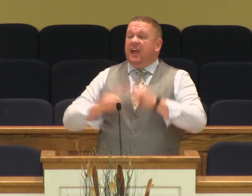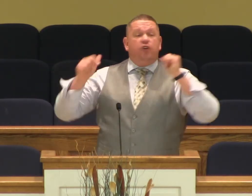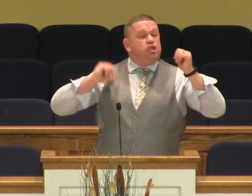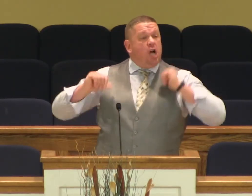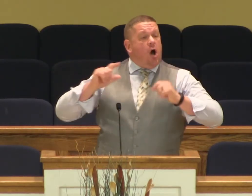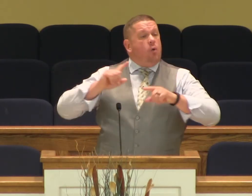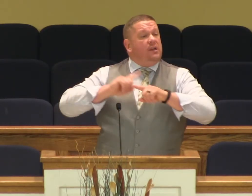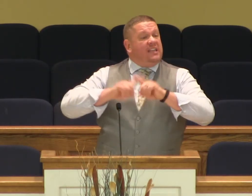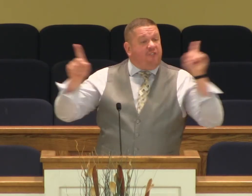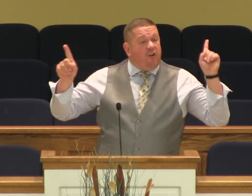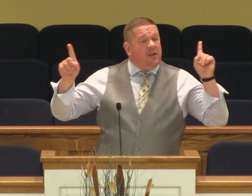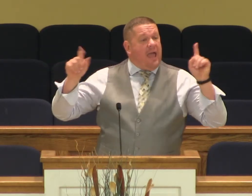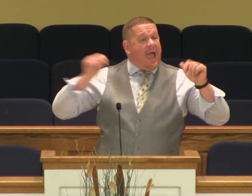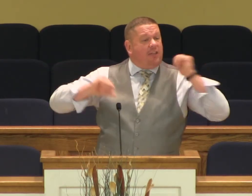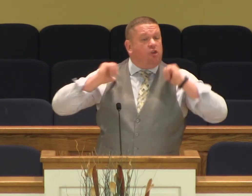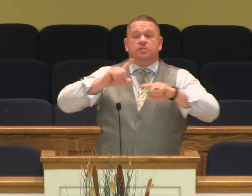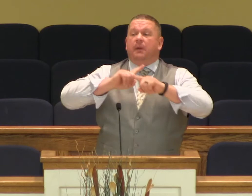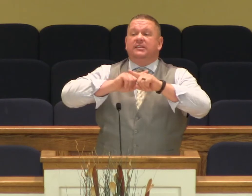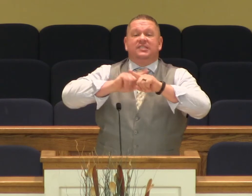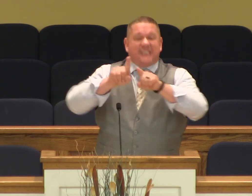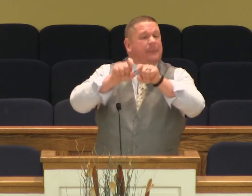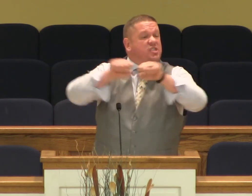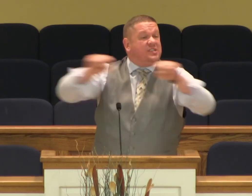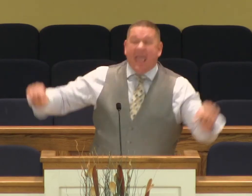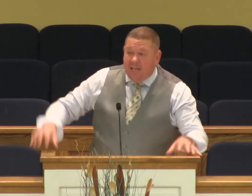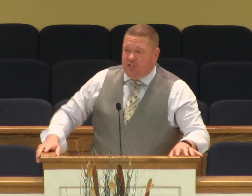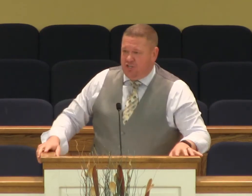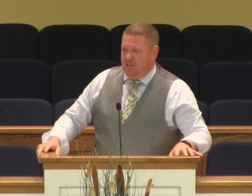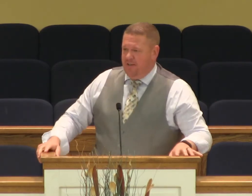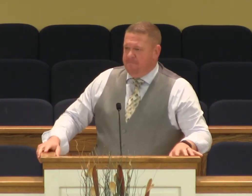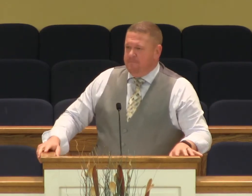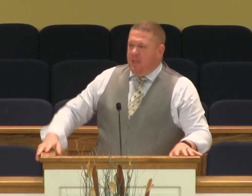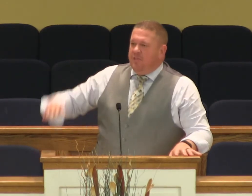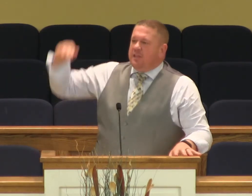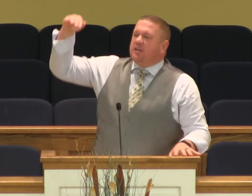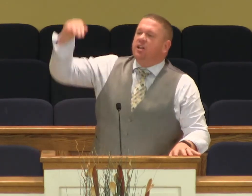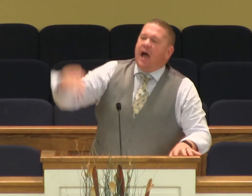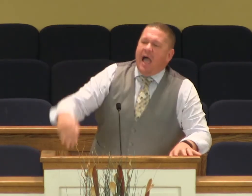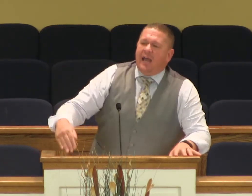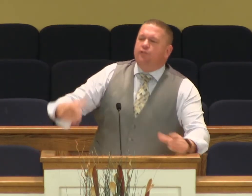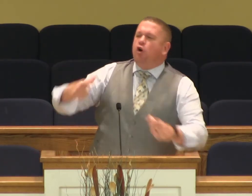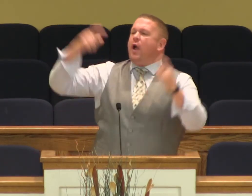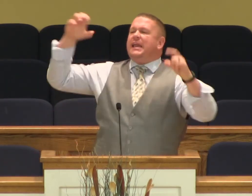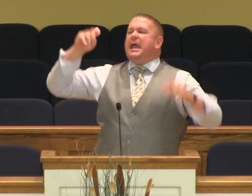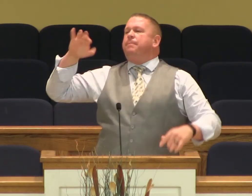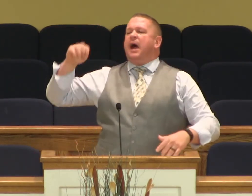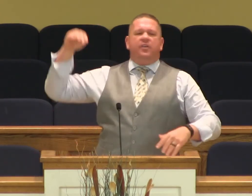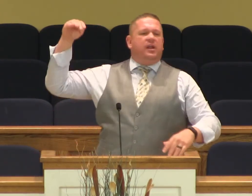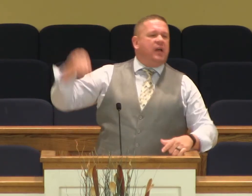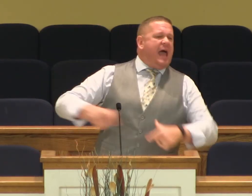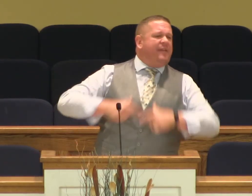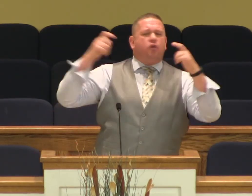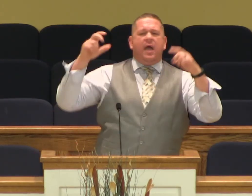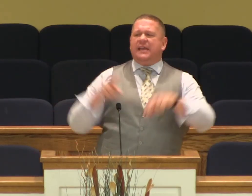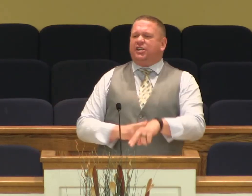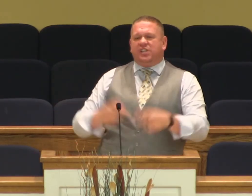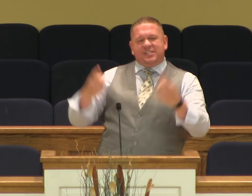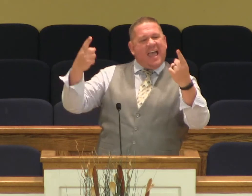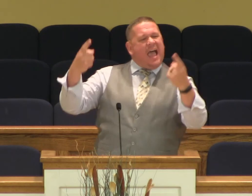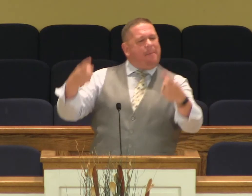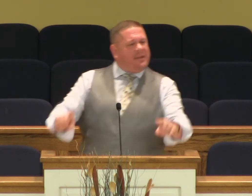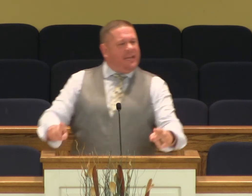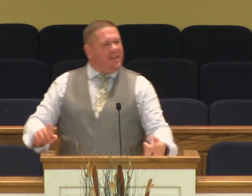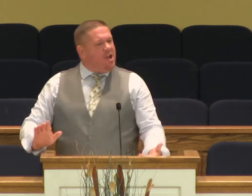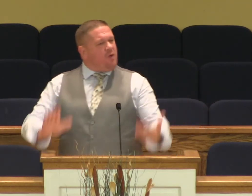mean, different show, different actors, but same stage. The decline of a great empire, the decline of a great nation